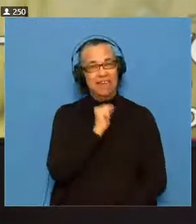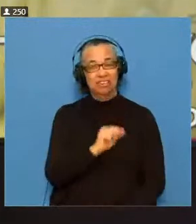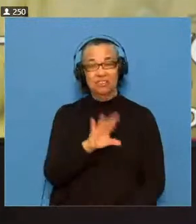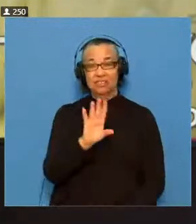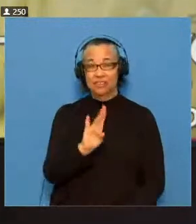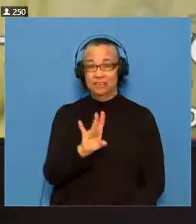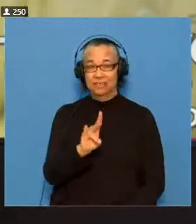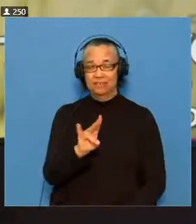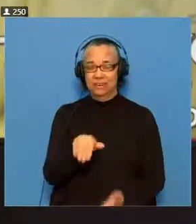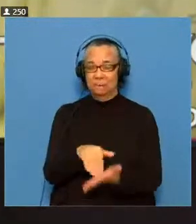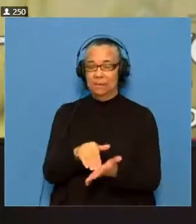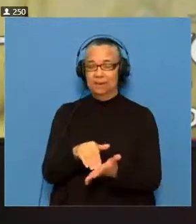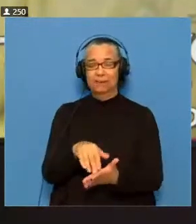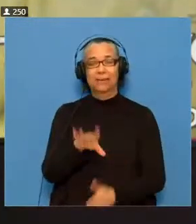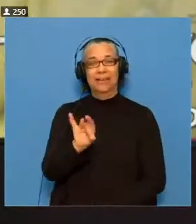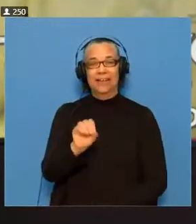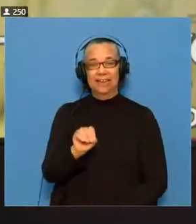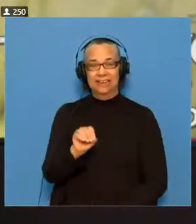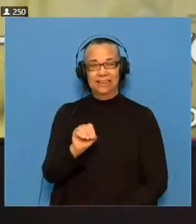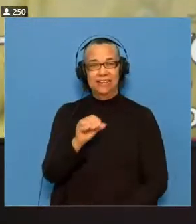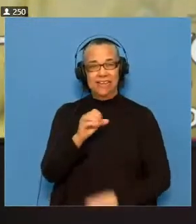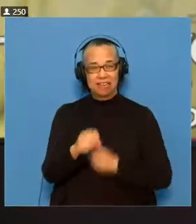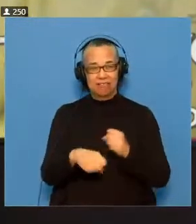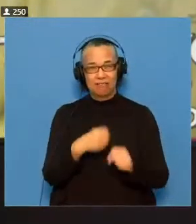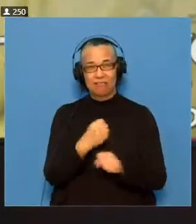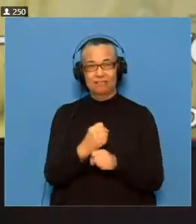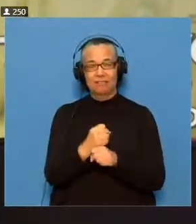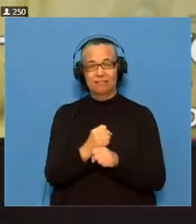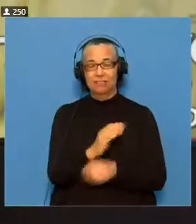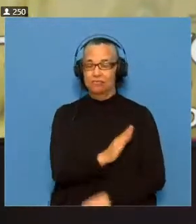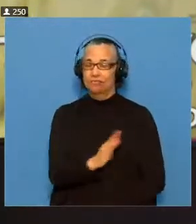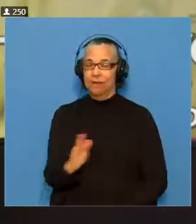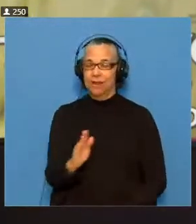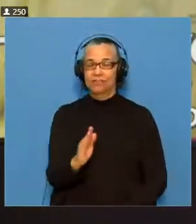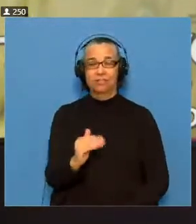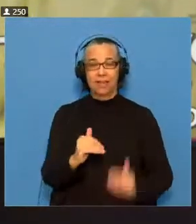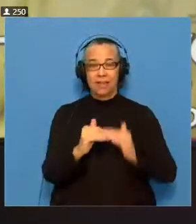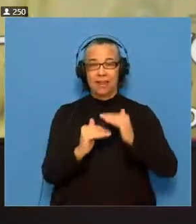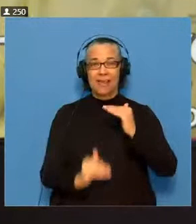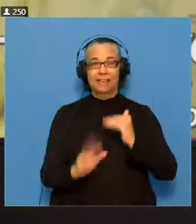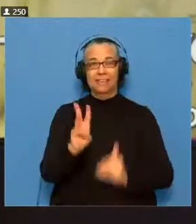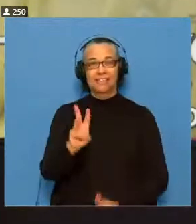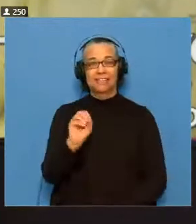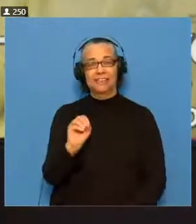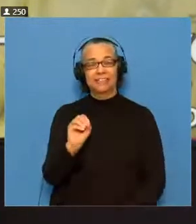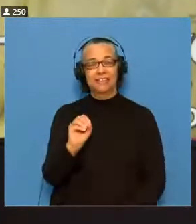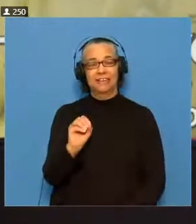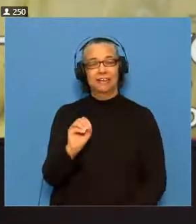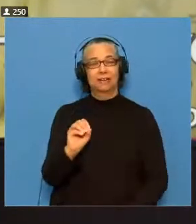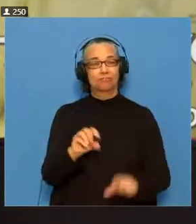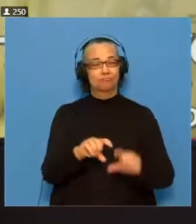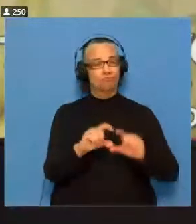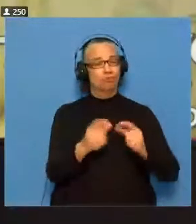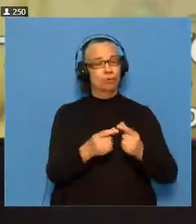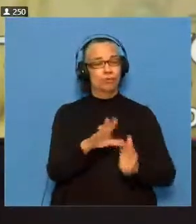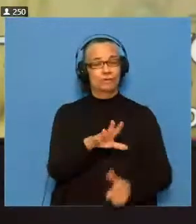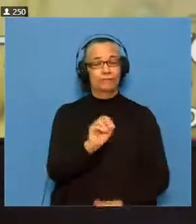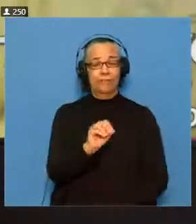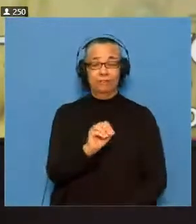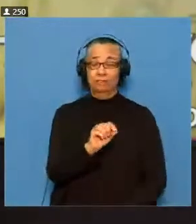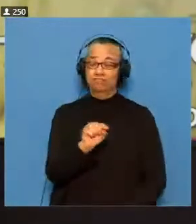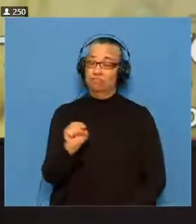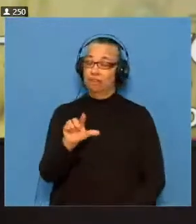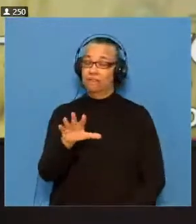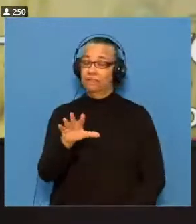is 80 years. And the age range is less than 60, age groups 50 to 59 years, to greater